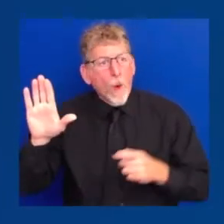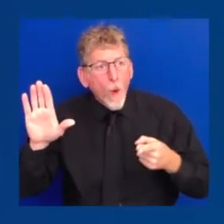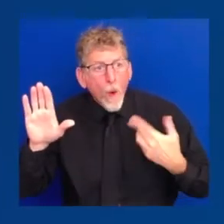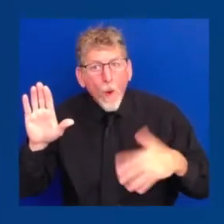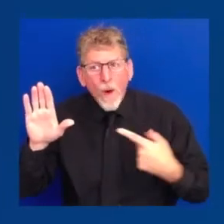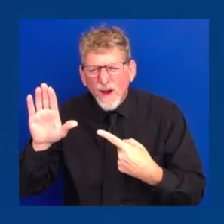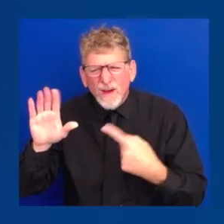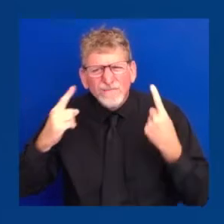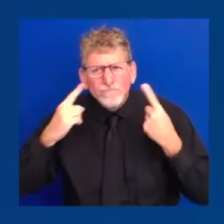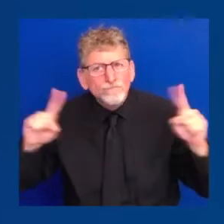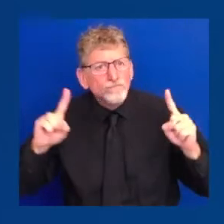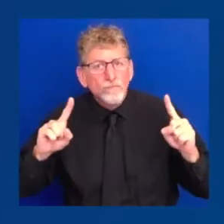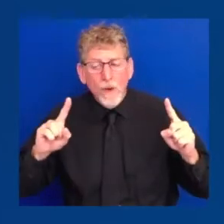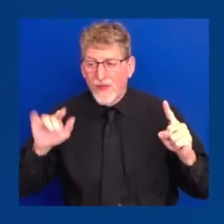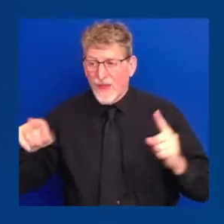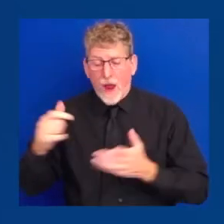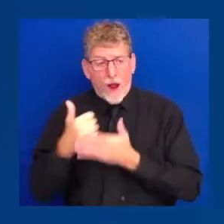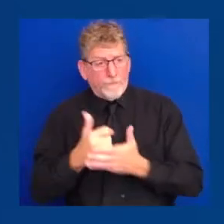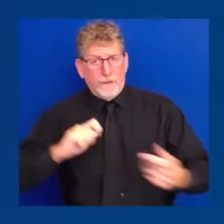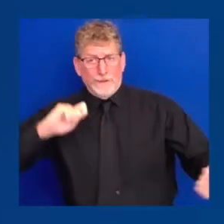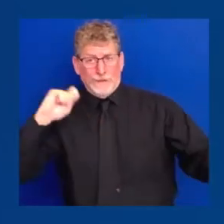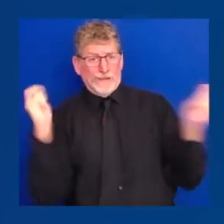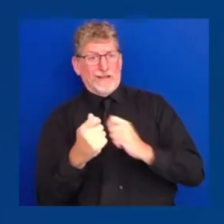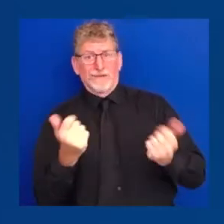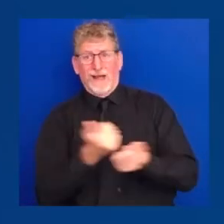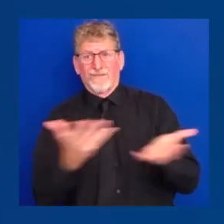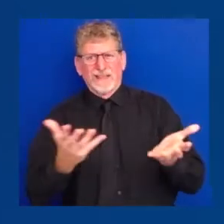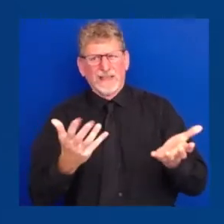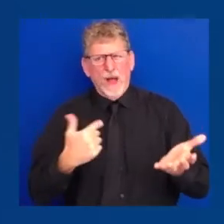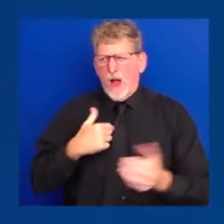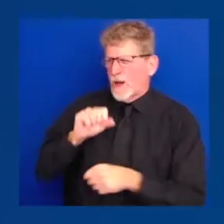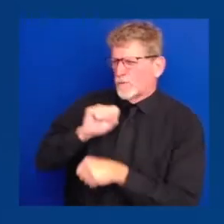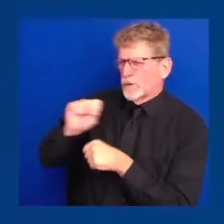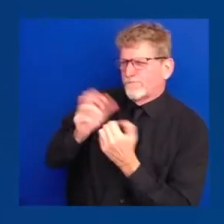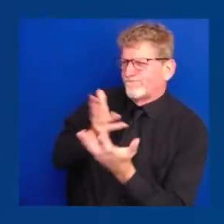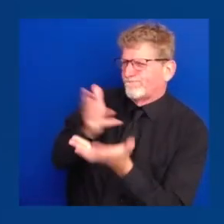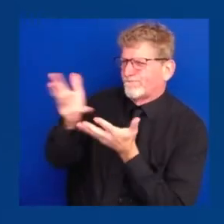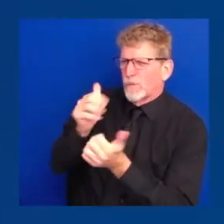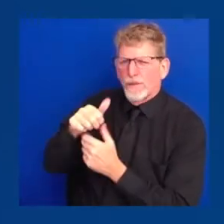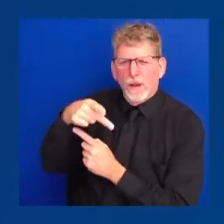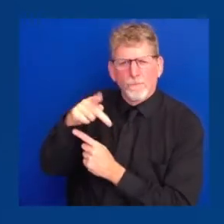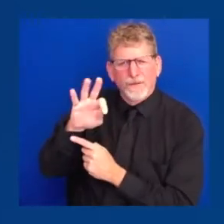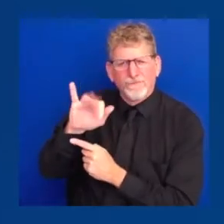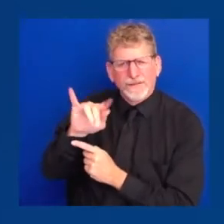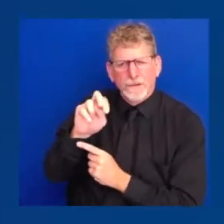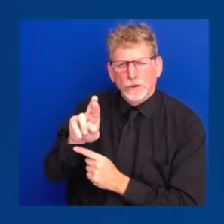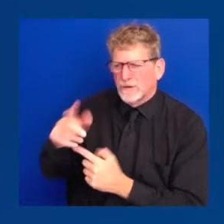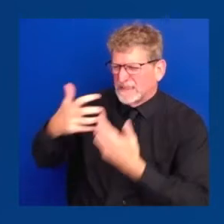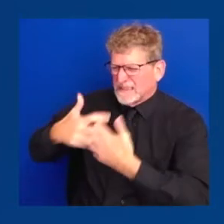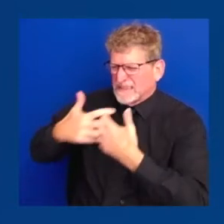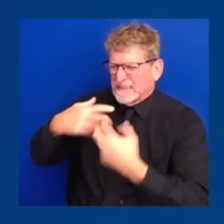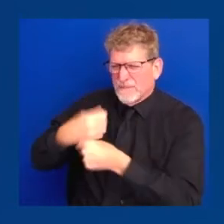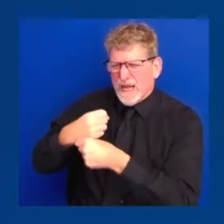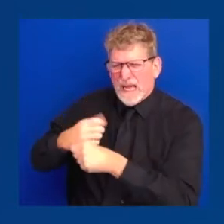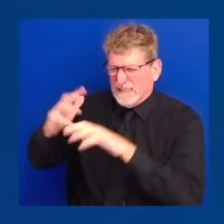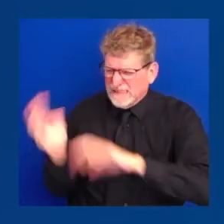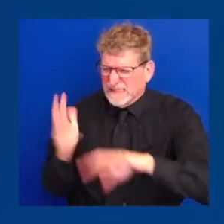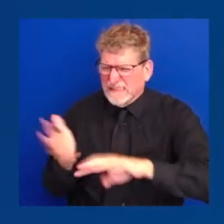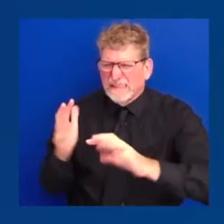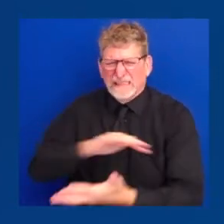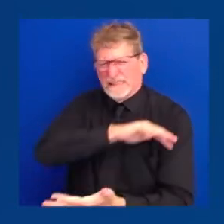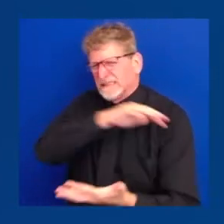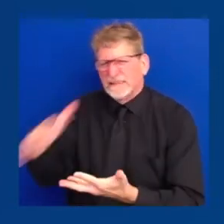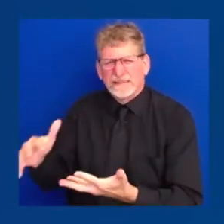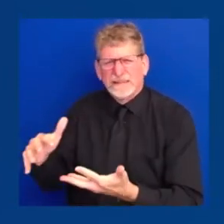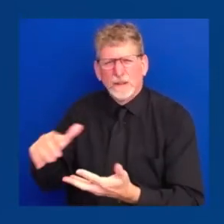to accelerate development of the pill, and we've ordered 20 million courses. As the President announced last